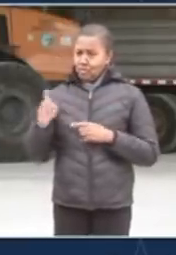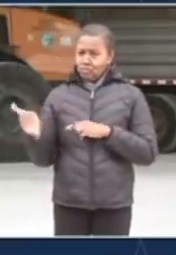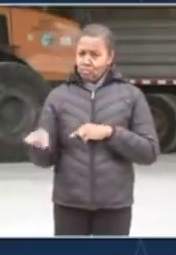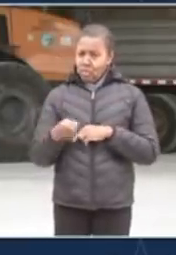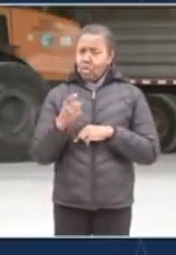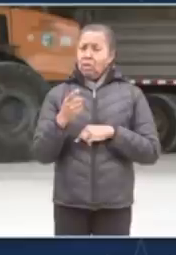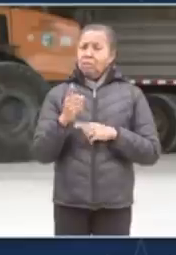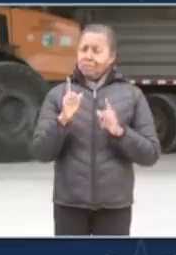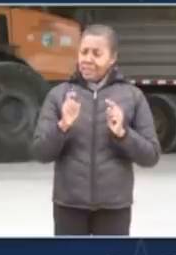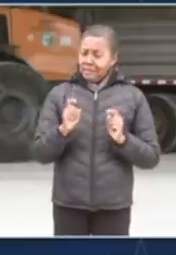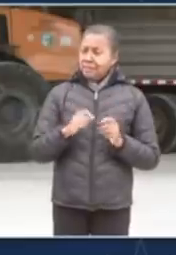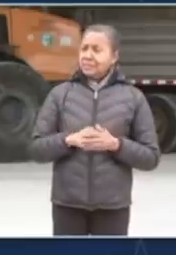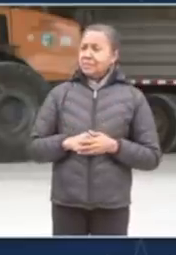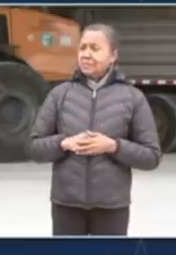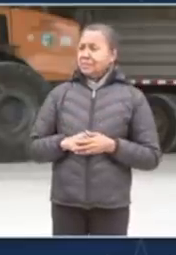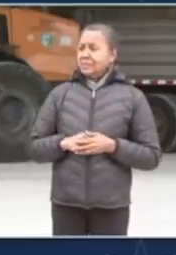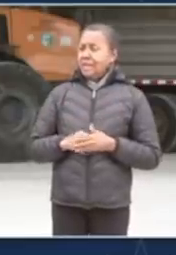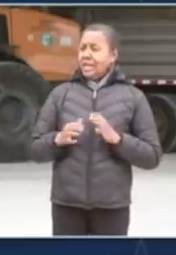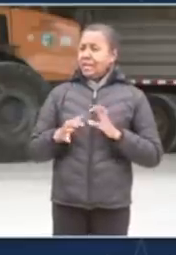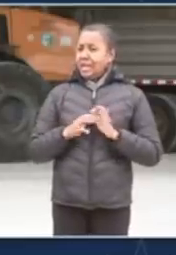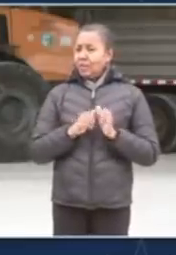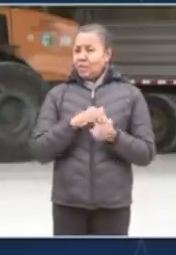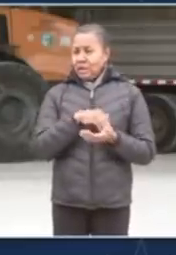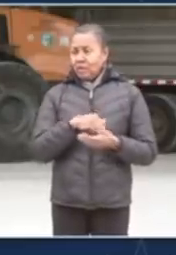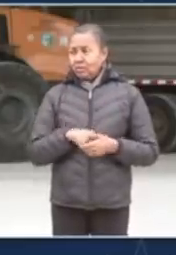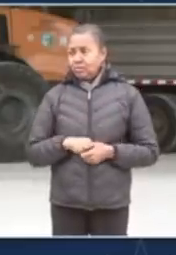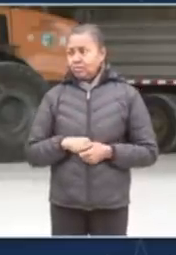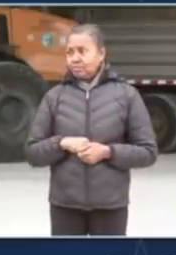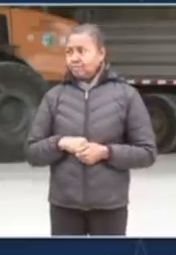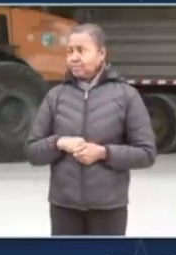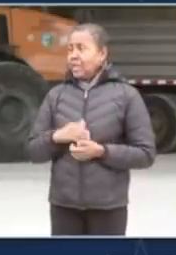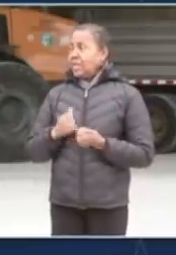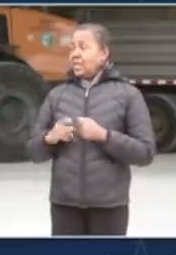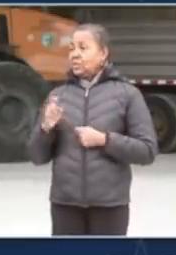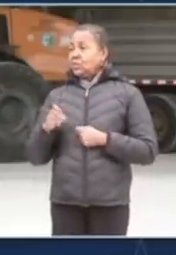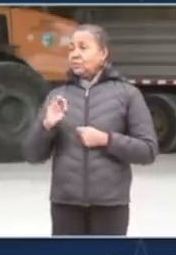that they get tested and connect up with the doctor. Last question, Mary. Mayor.